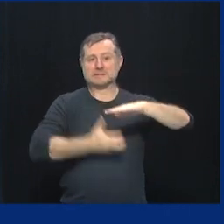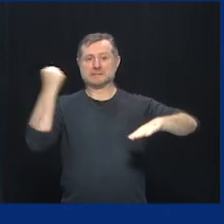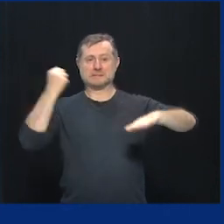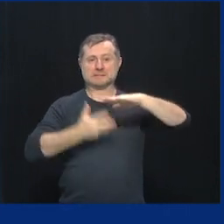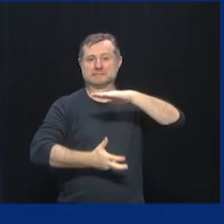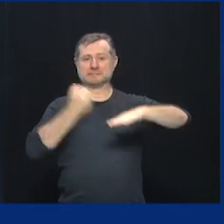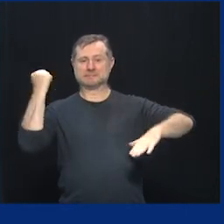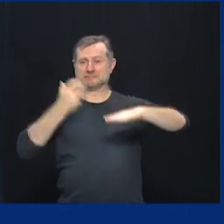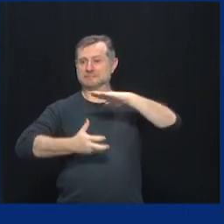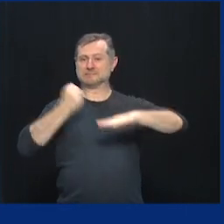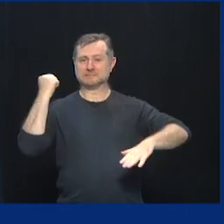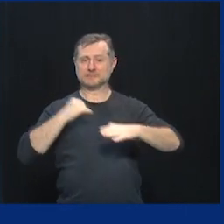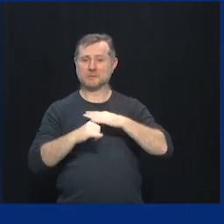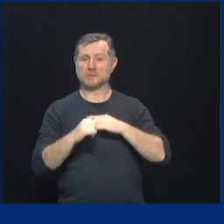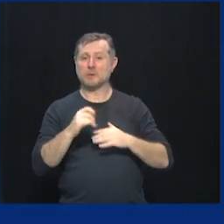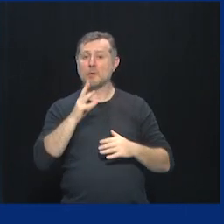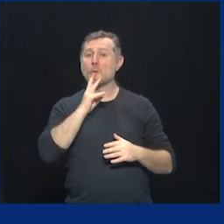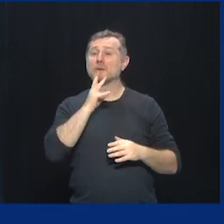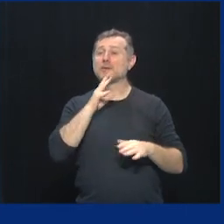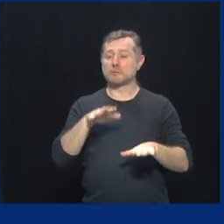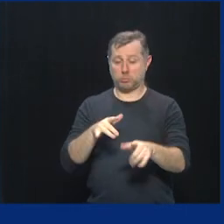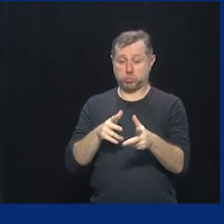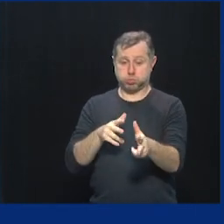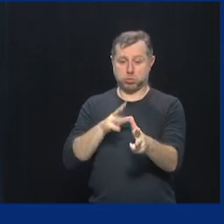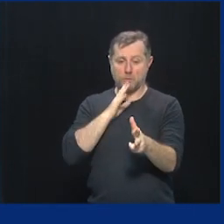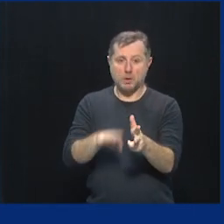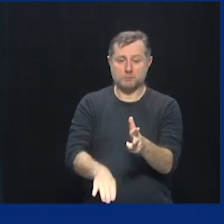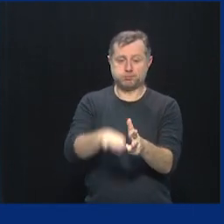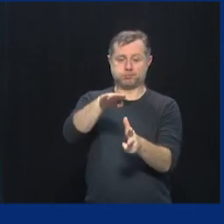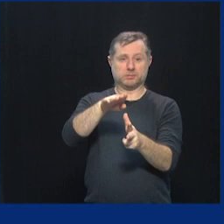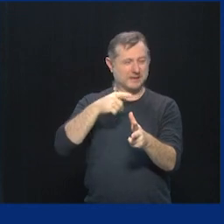area. This happened literally hundreds of times last night.